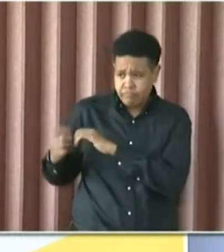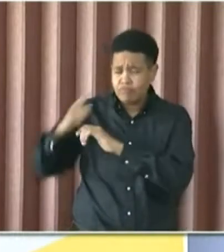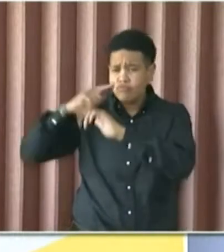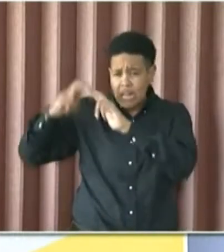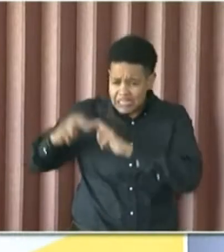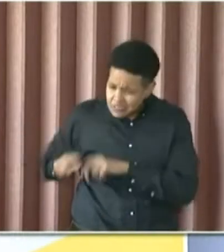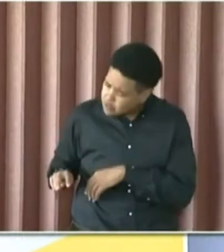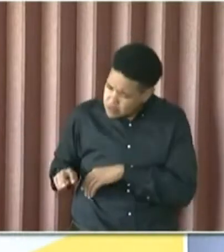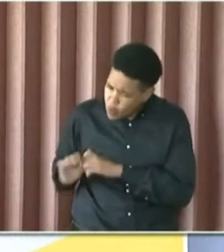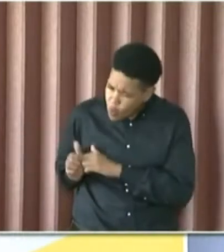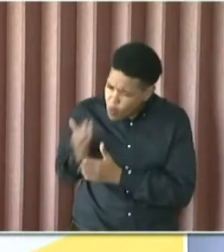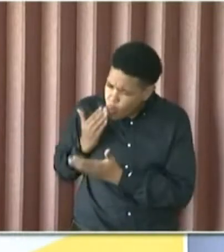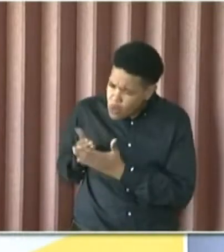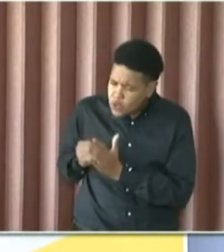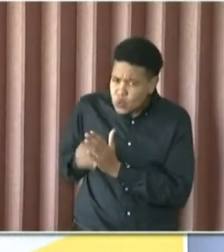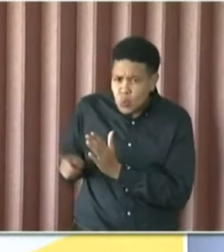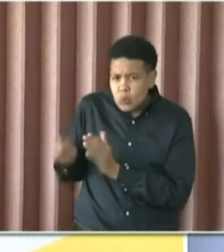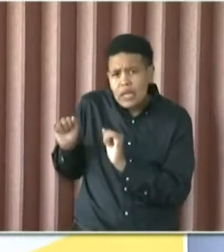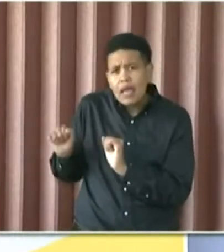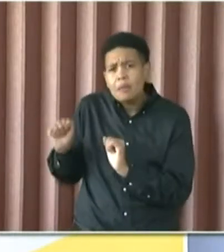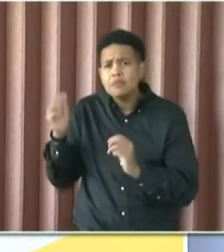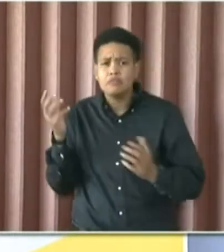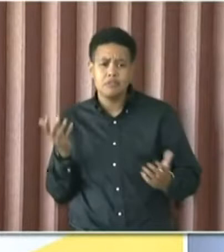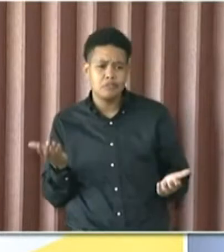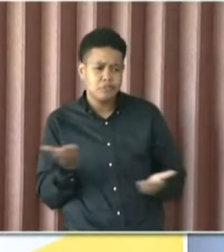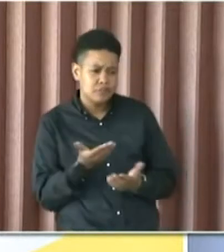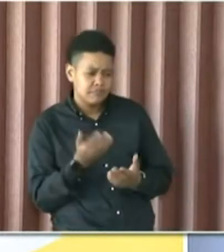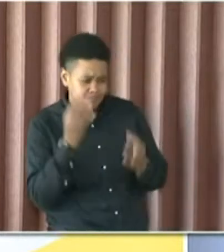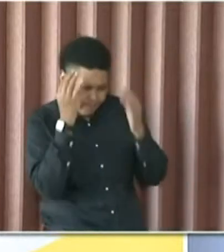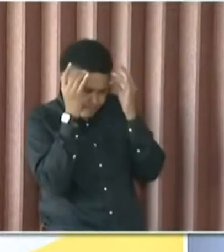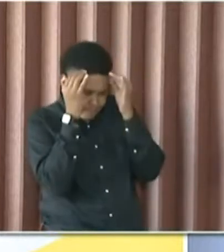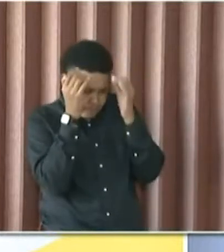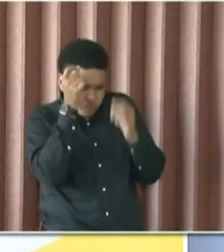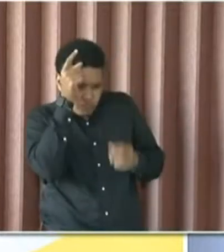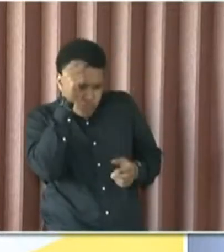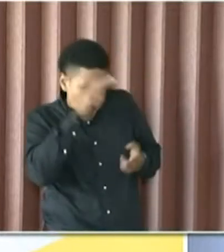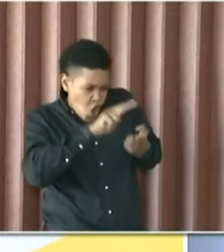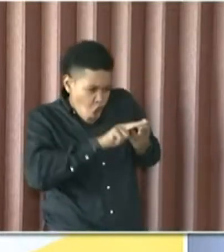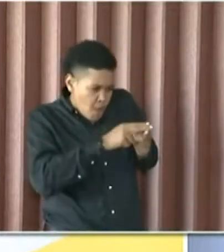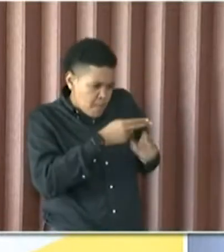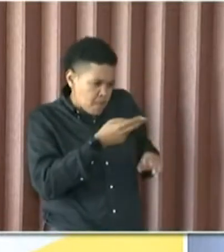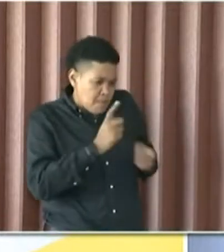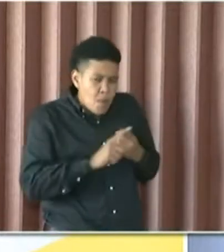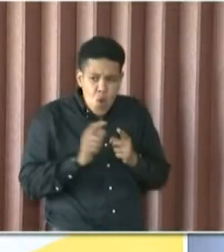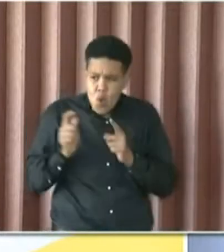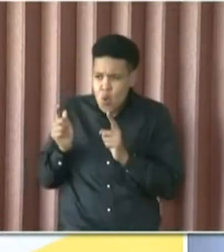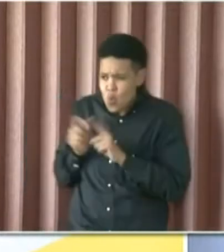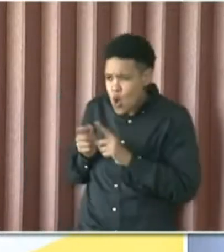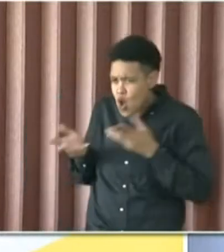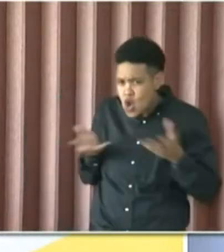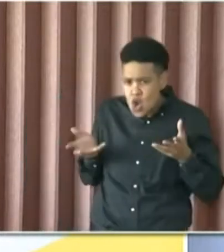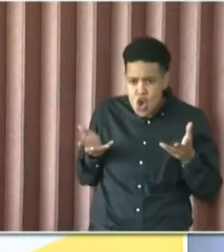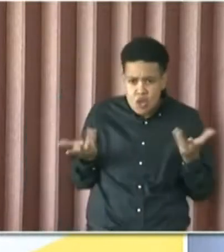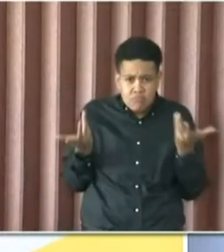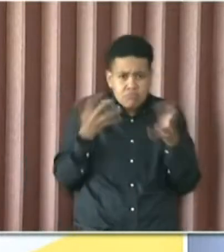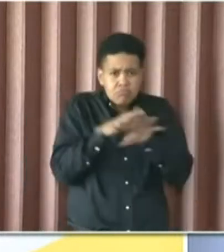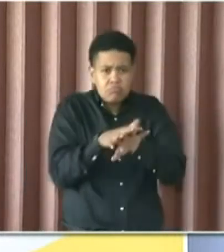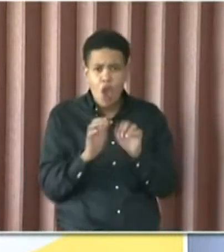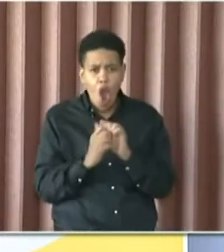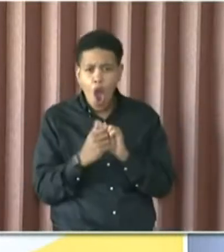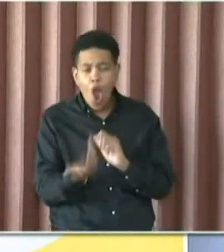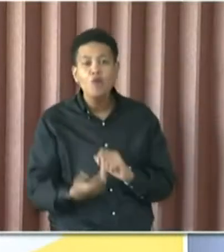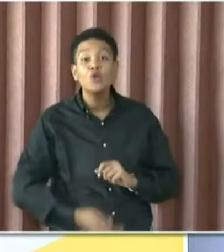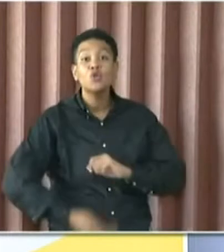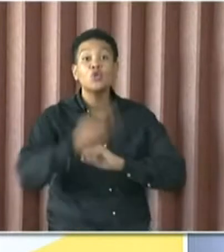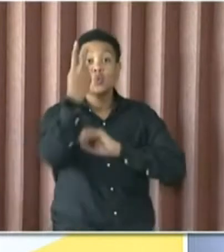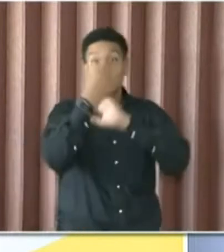assesses how well students are able to reason with numbers and words. The two skills assessed in this